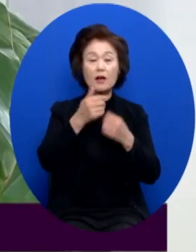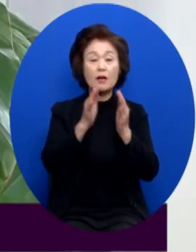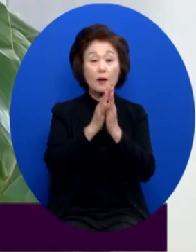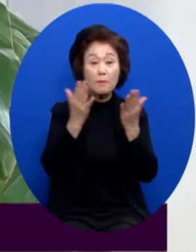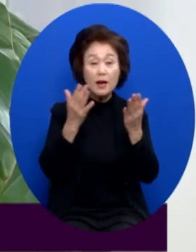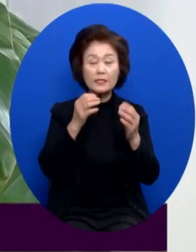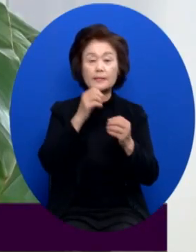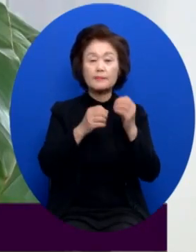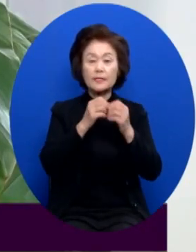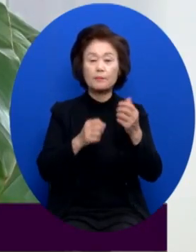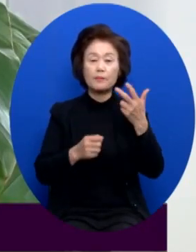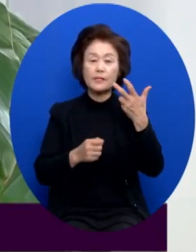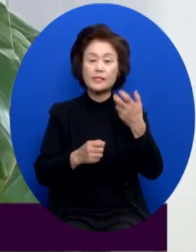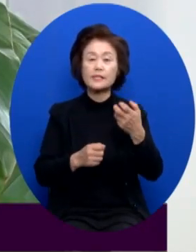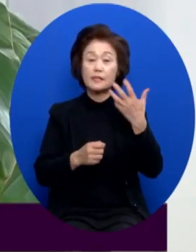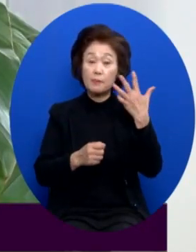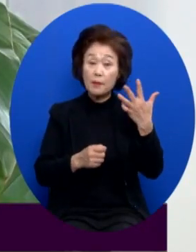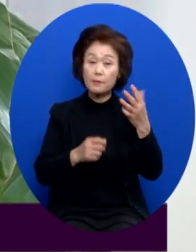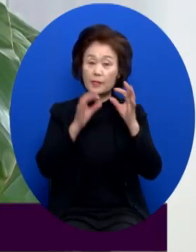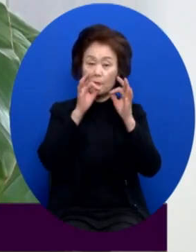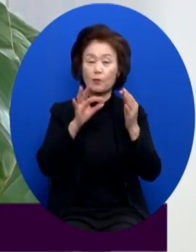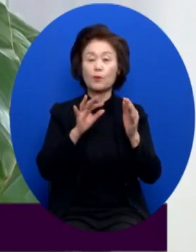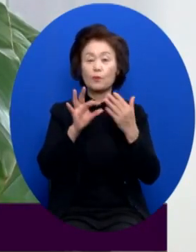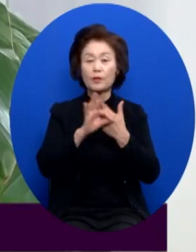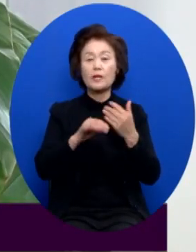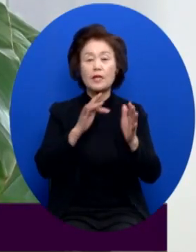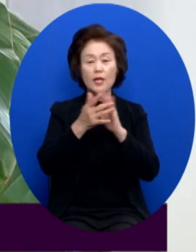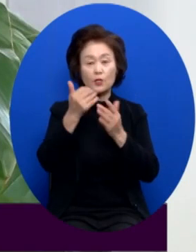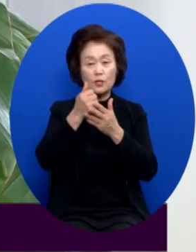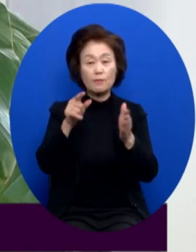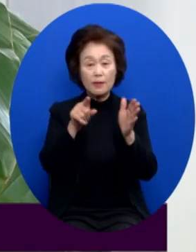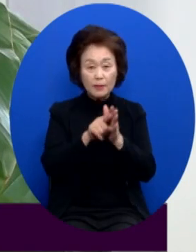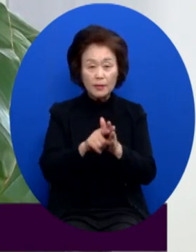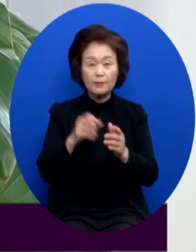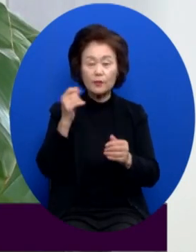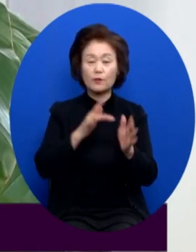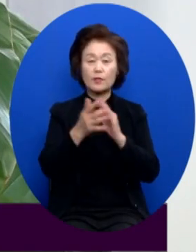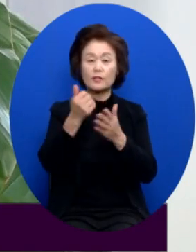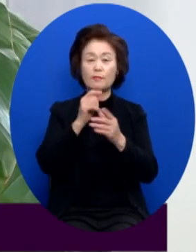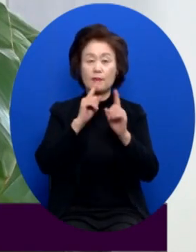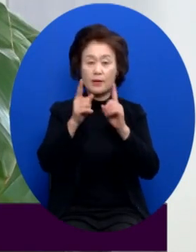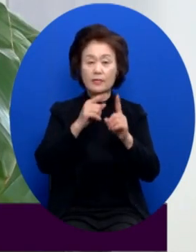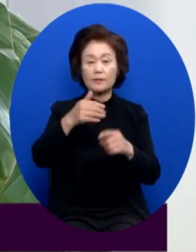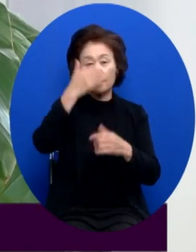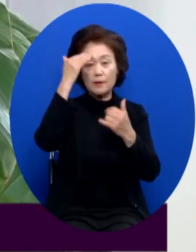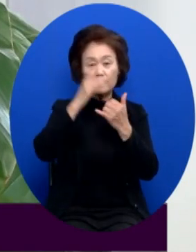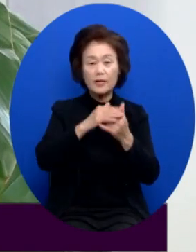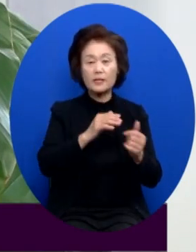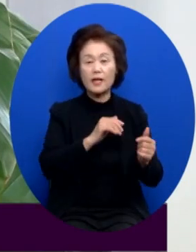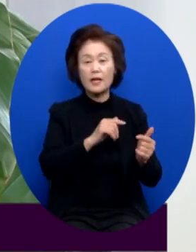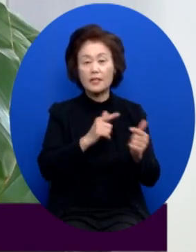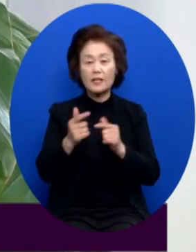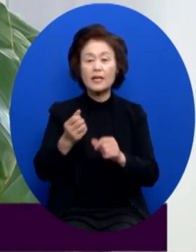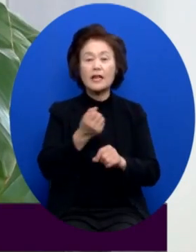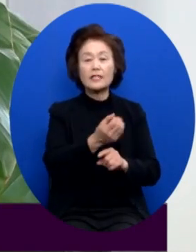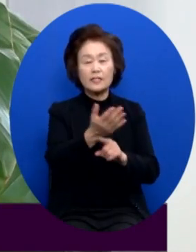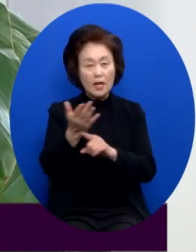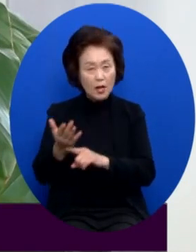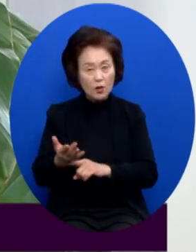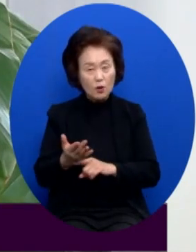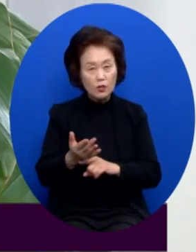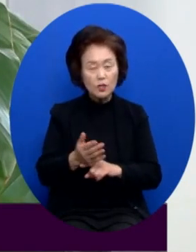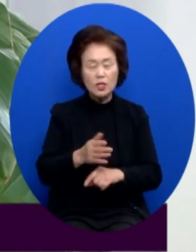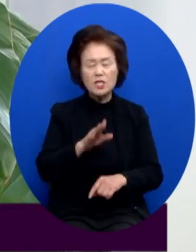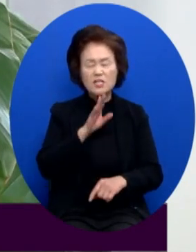we find in Psalm 78 to pass the faith, our Christian faith, onto the next generation is an important